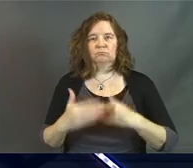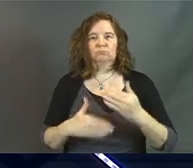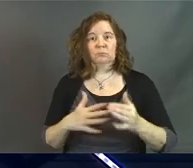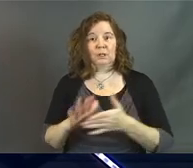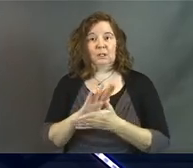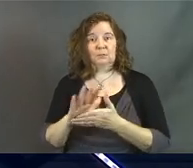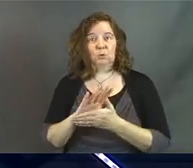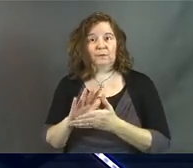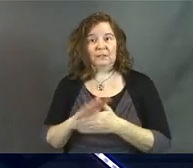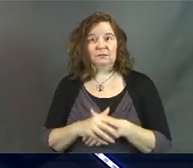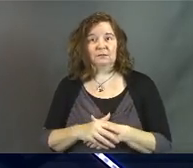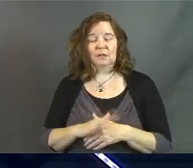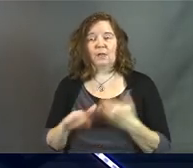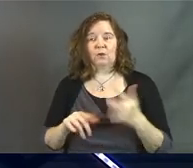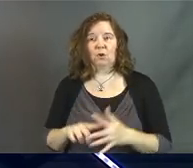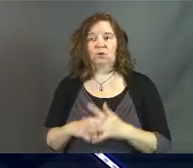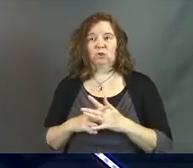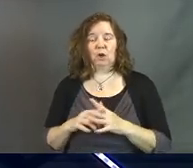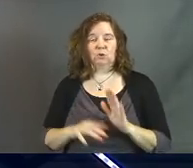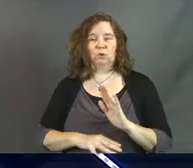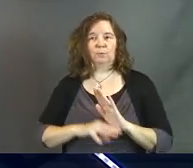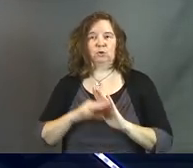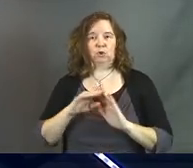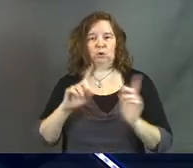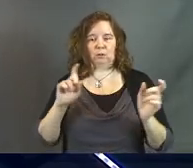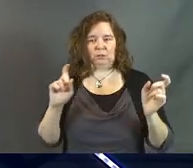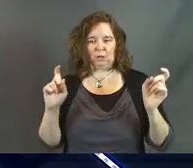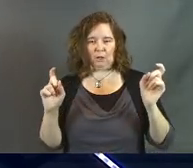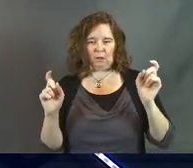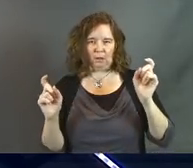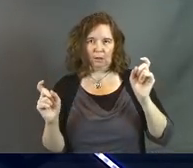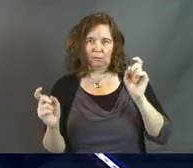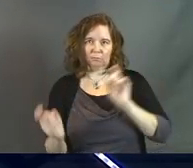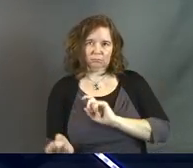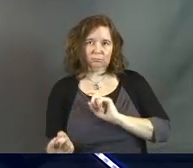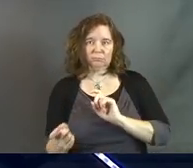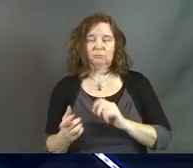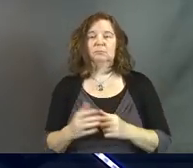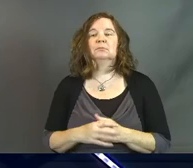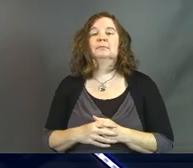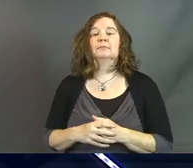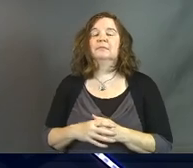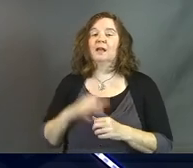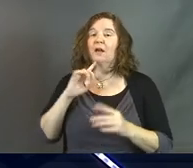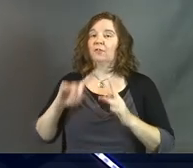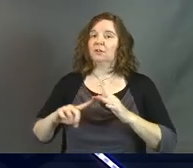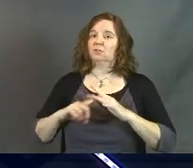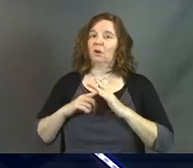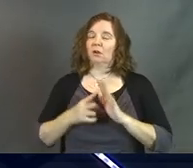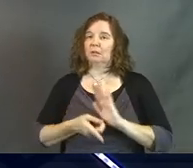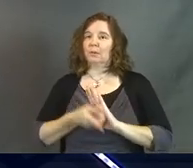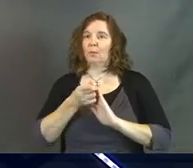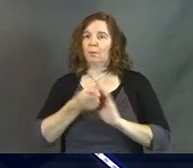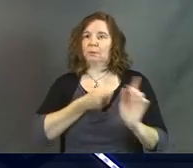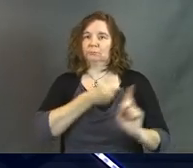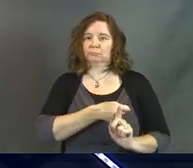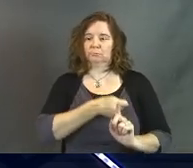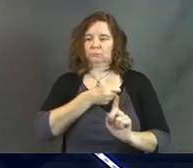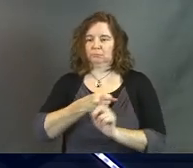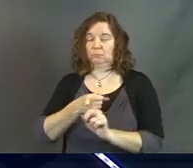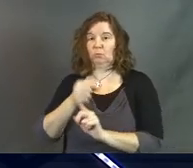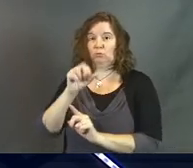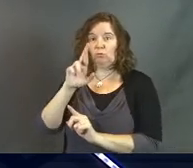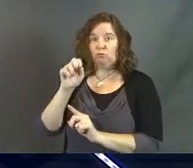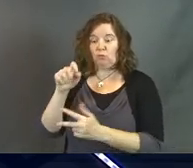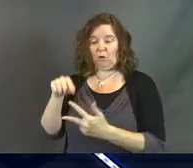these movies, and they all start to mature and change. And there starts to come moments where